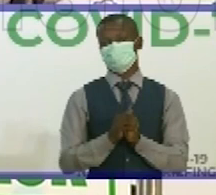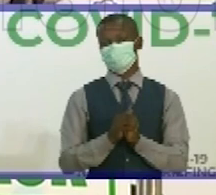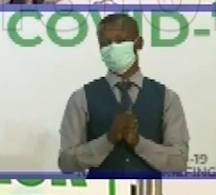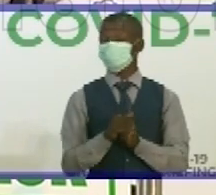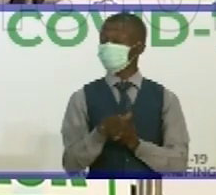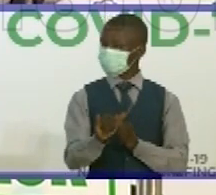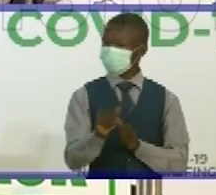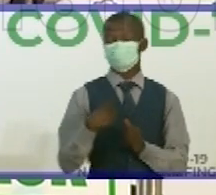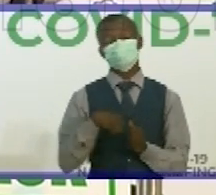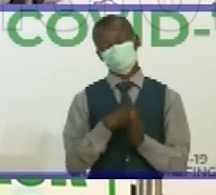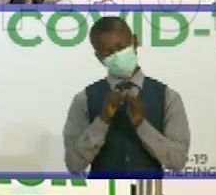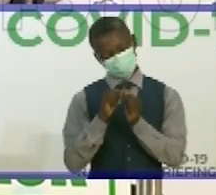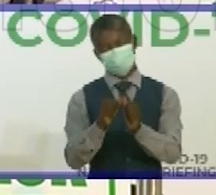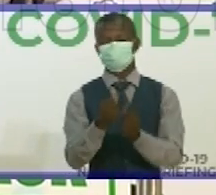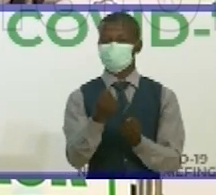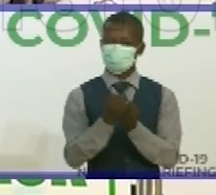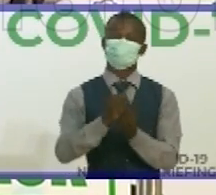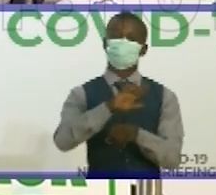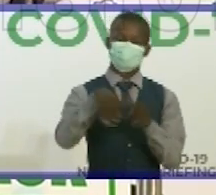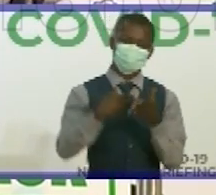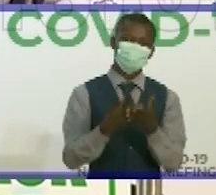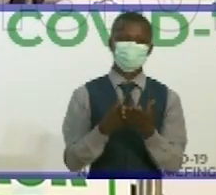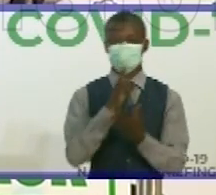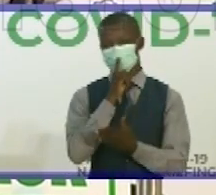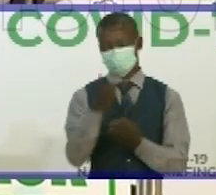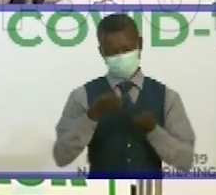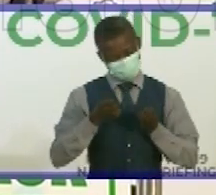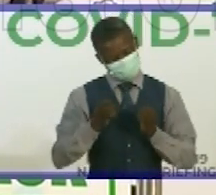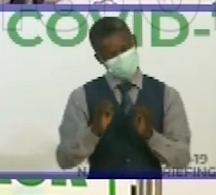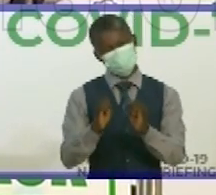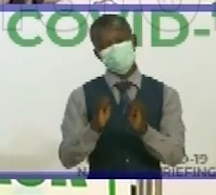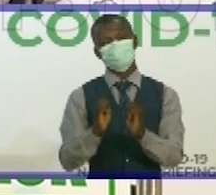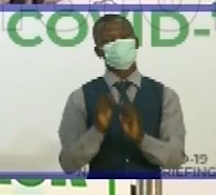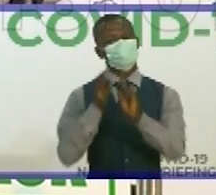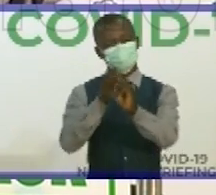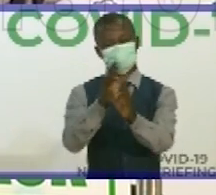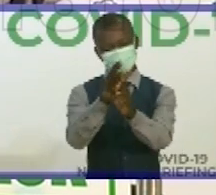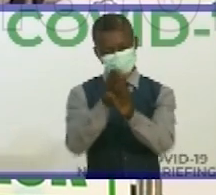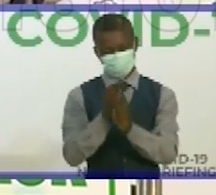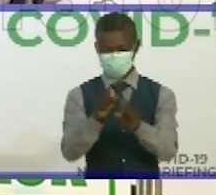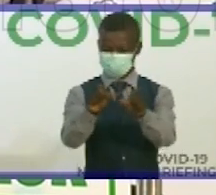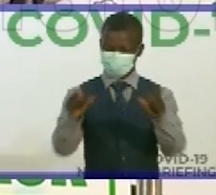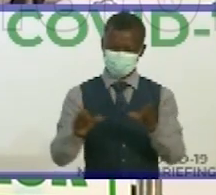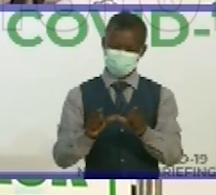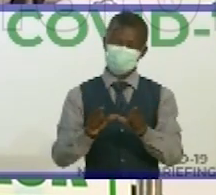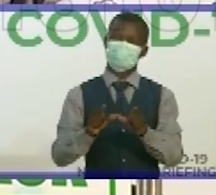However, we shall continue to support all genuine efforts towards finding local COVID-19 cures.